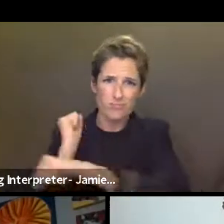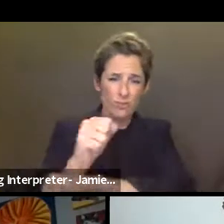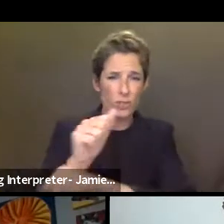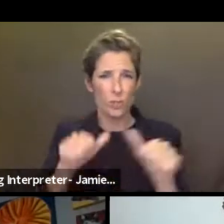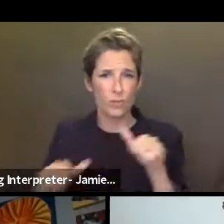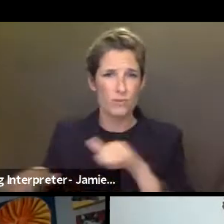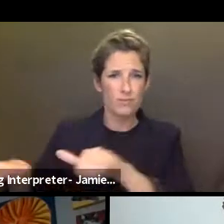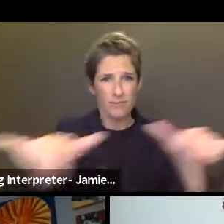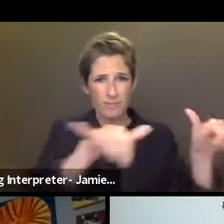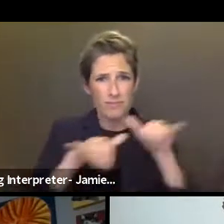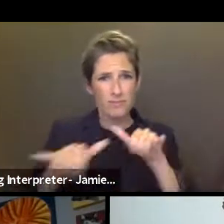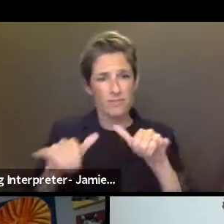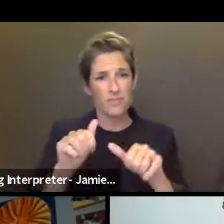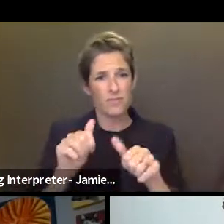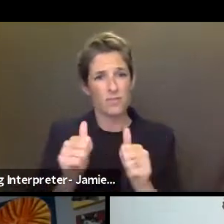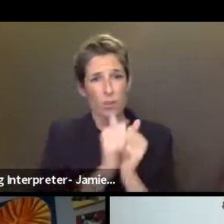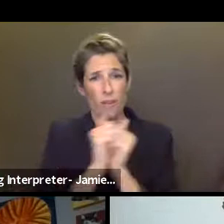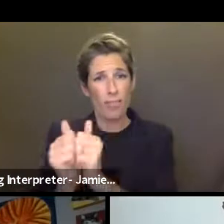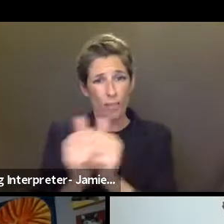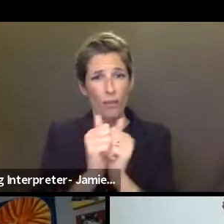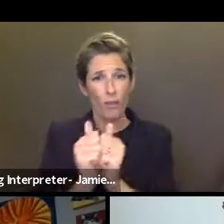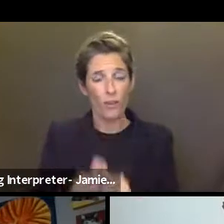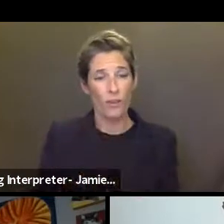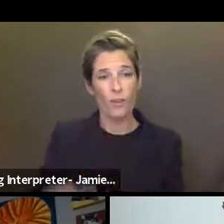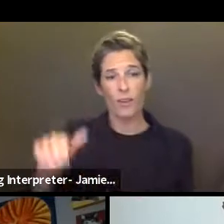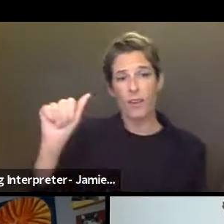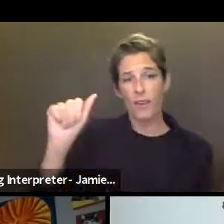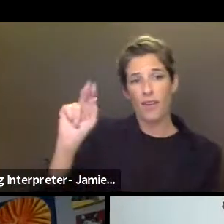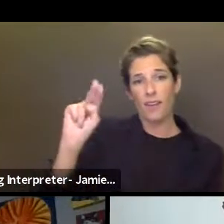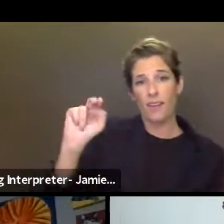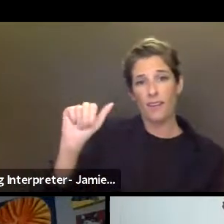I'm going to say amen to that.